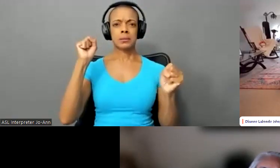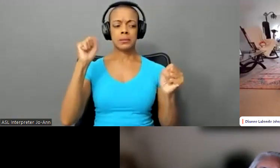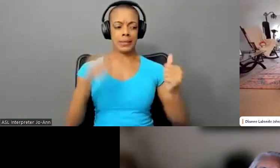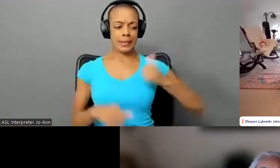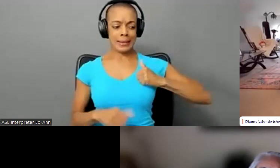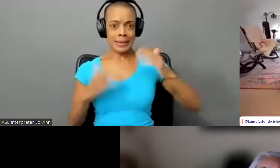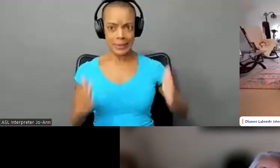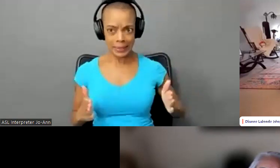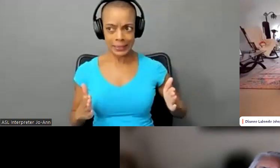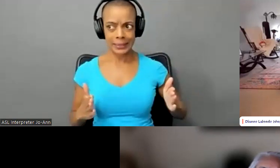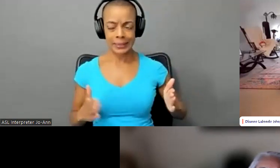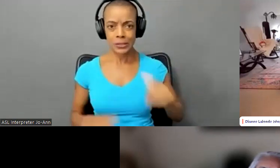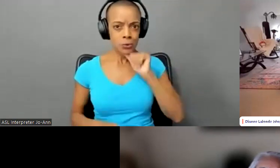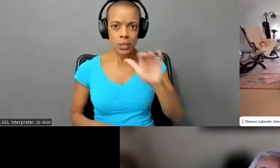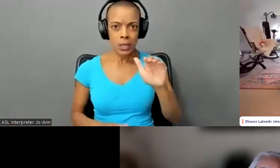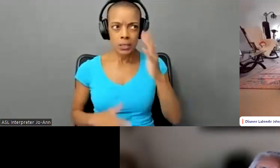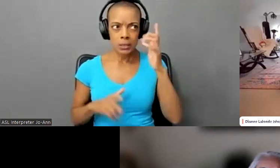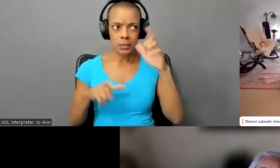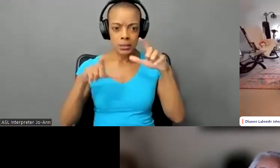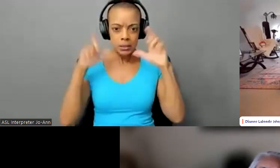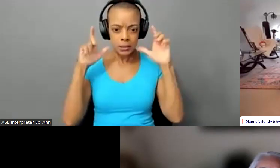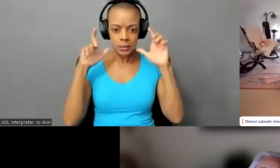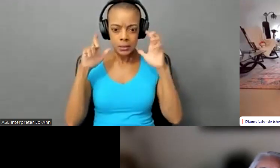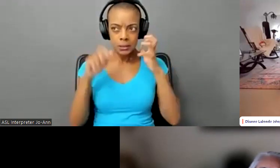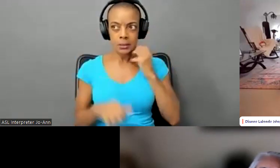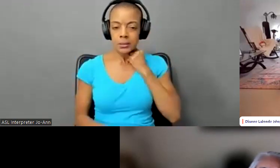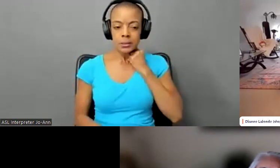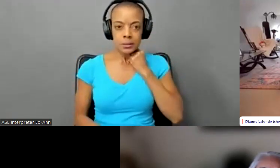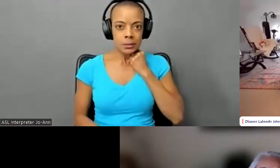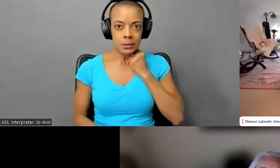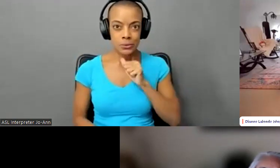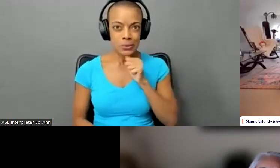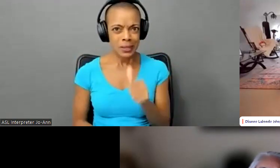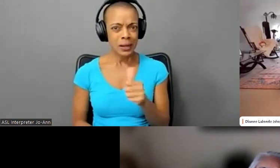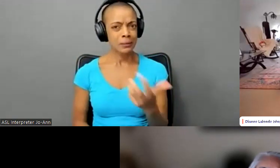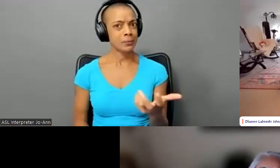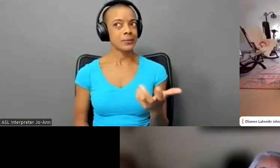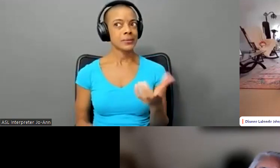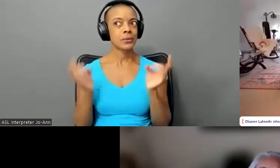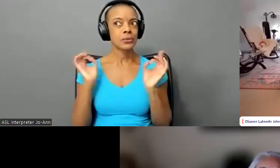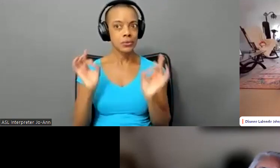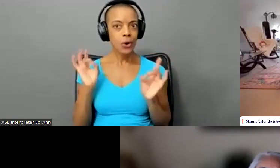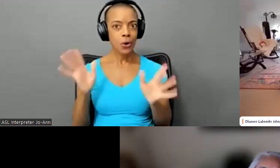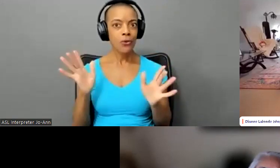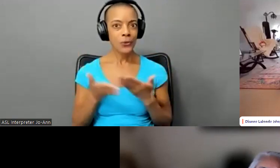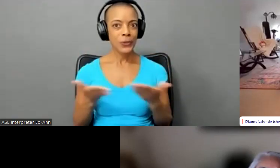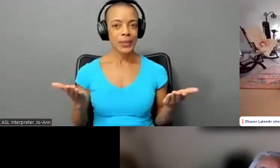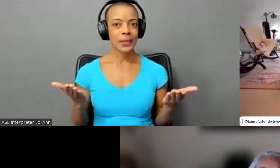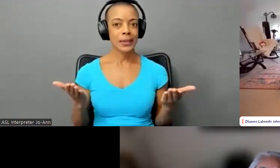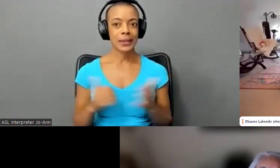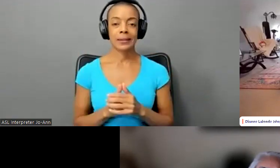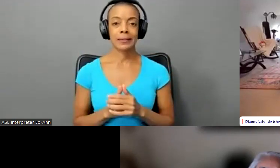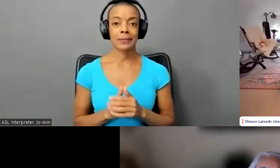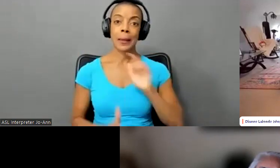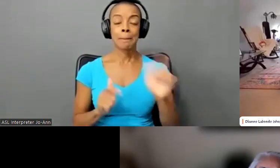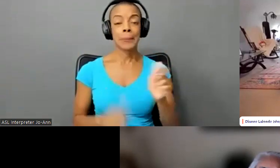horribly ashamed by that. It's an awful thing. I know people love to fly their Canadian